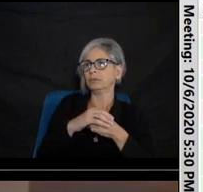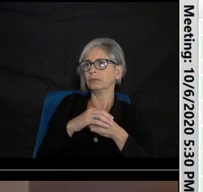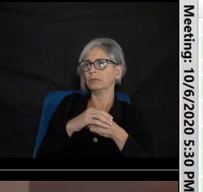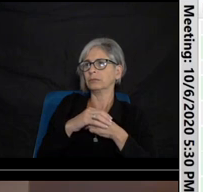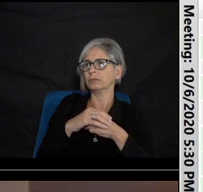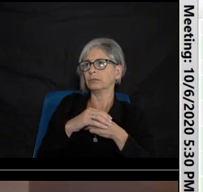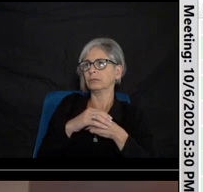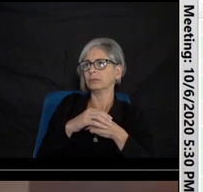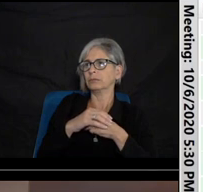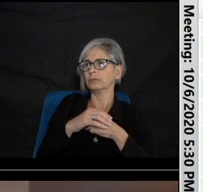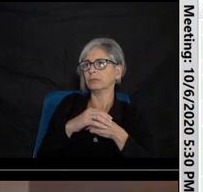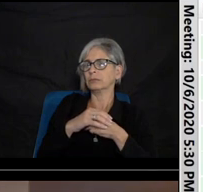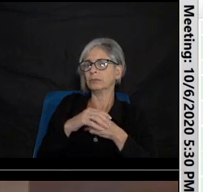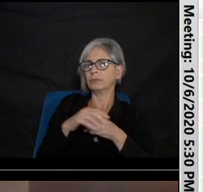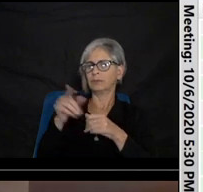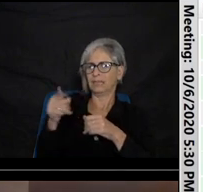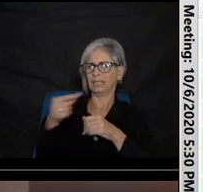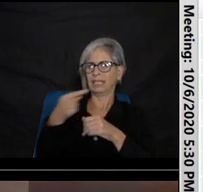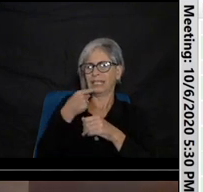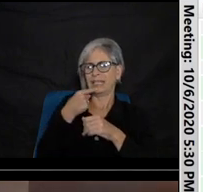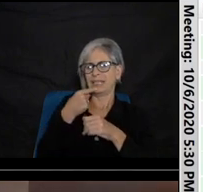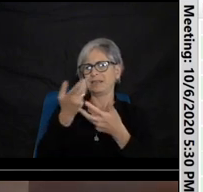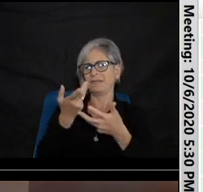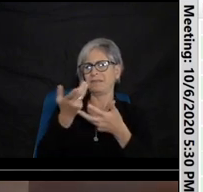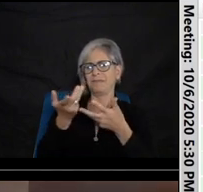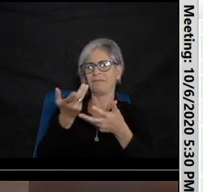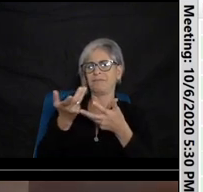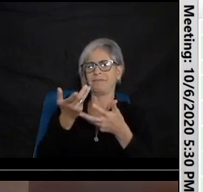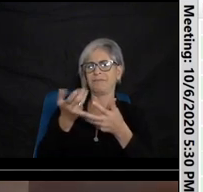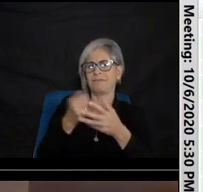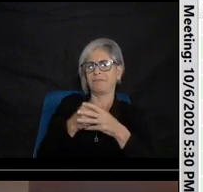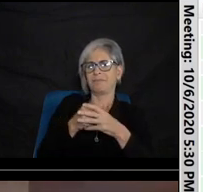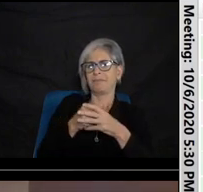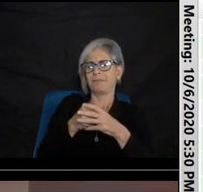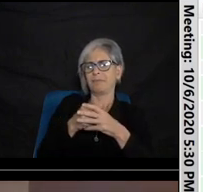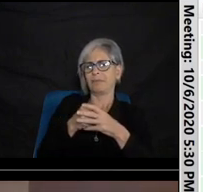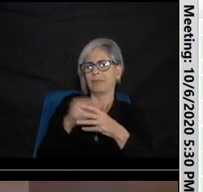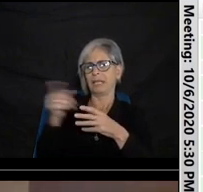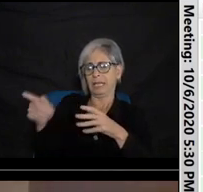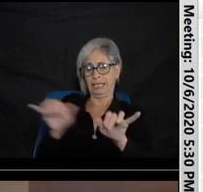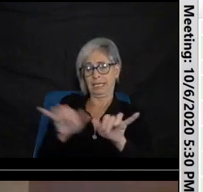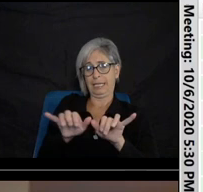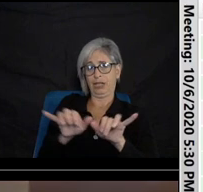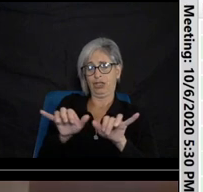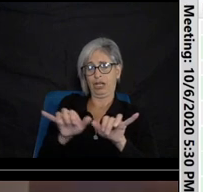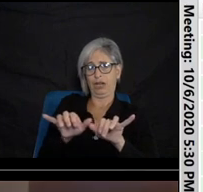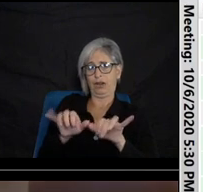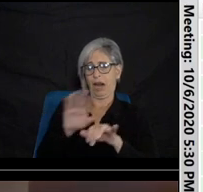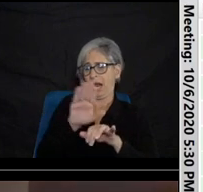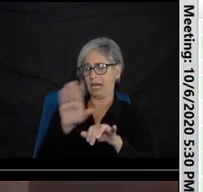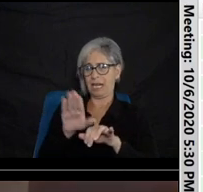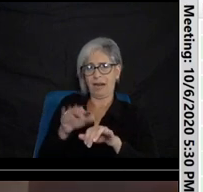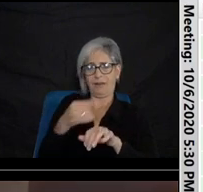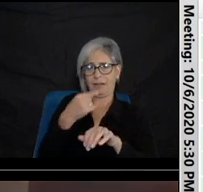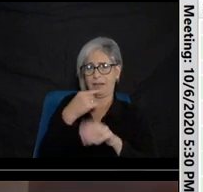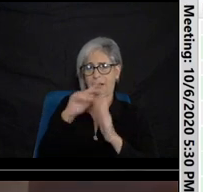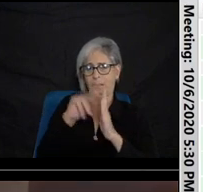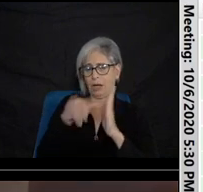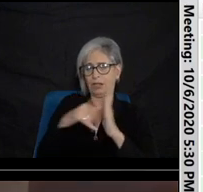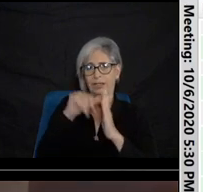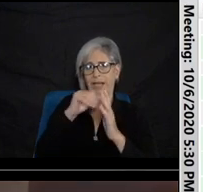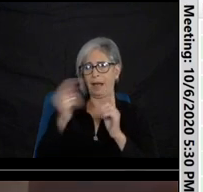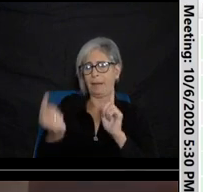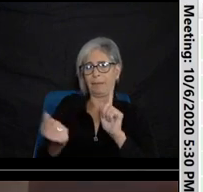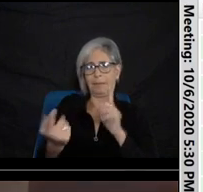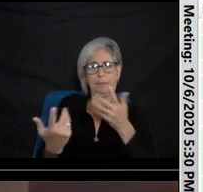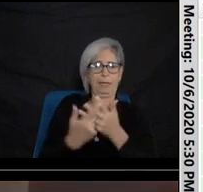And it seems that Joe Pike is an engineer. I never stated that this project does not meet code. It